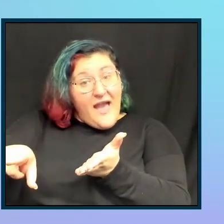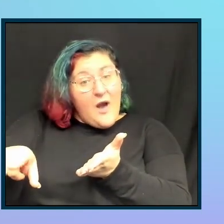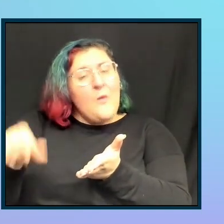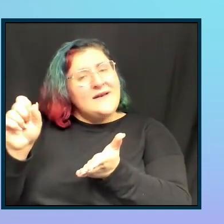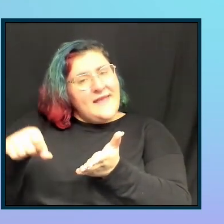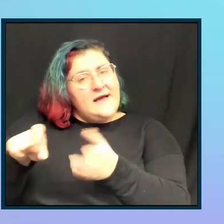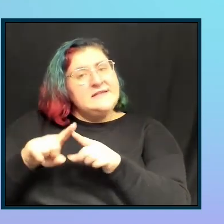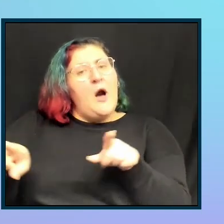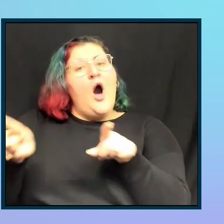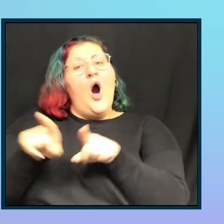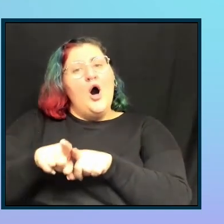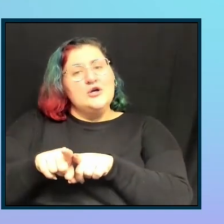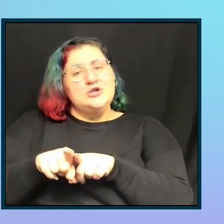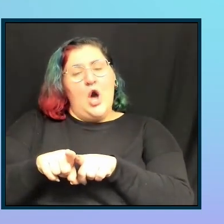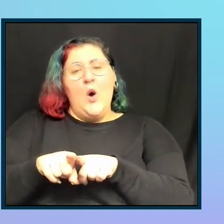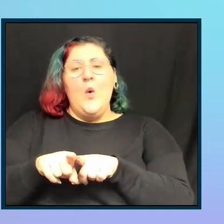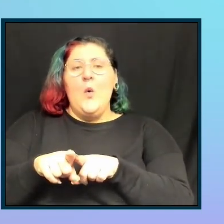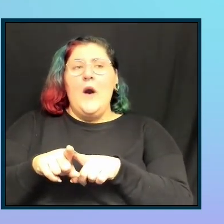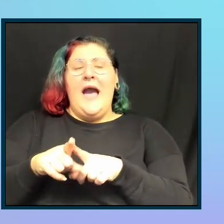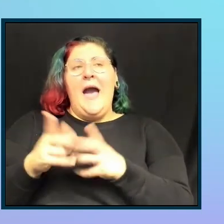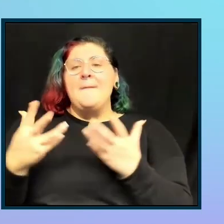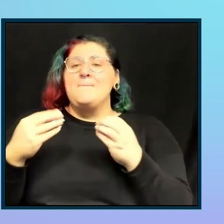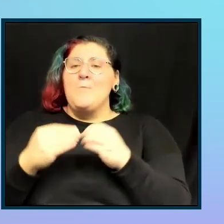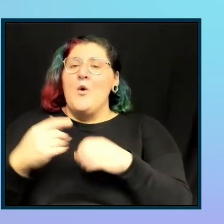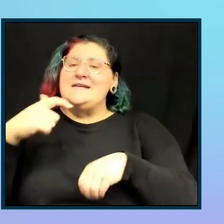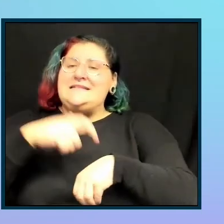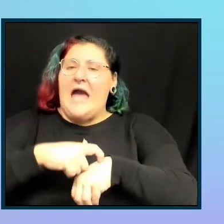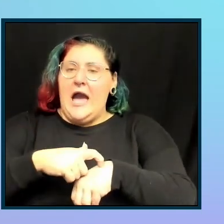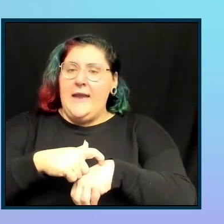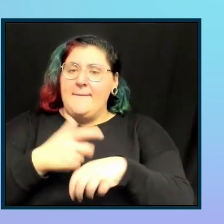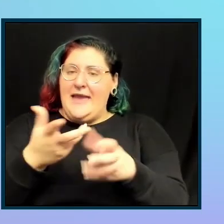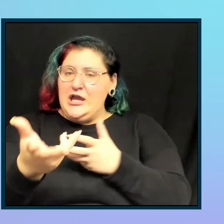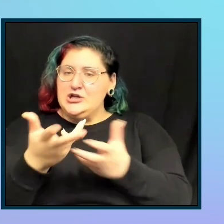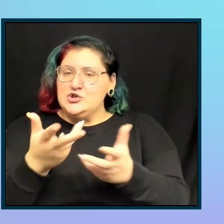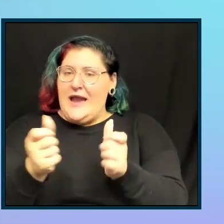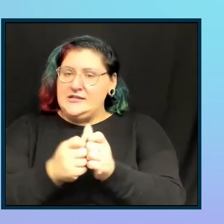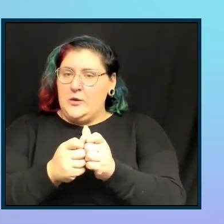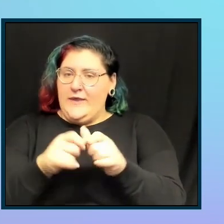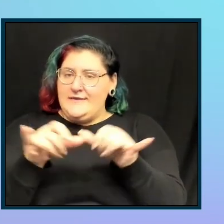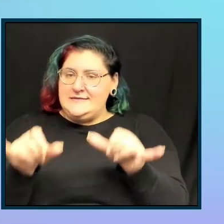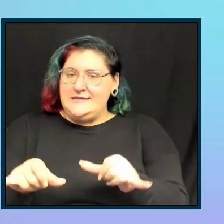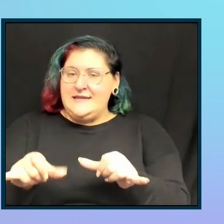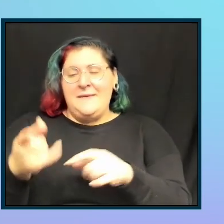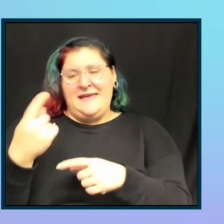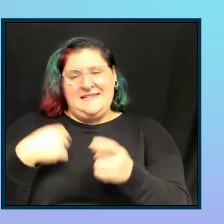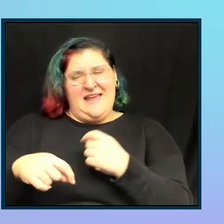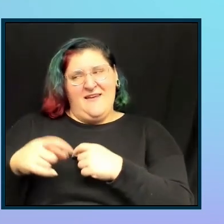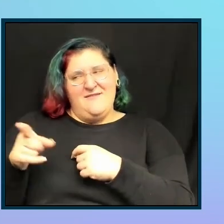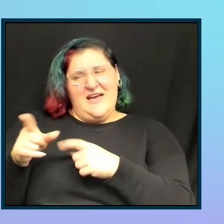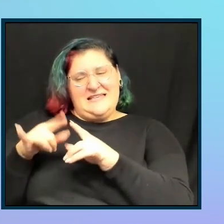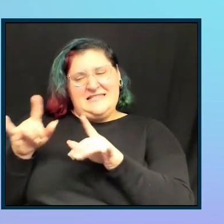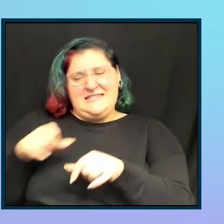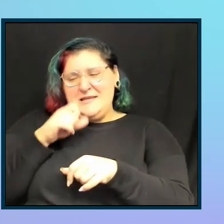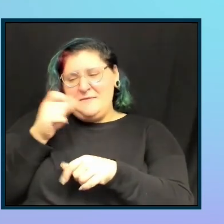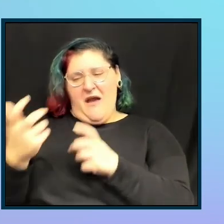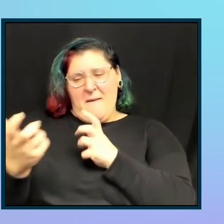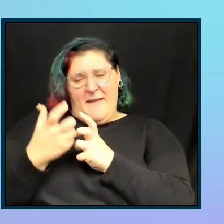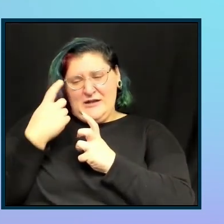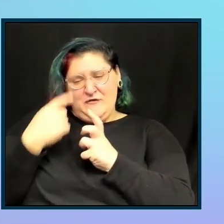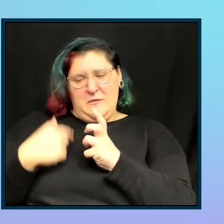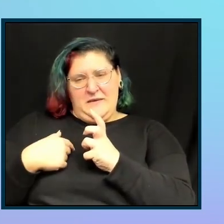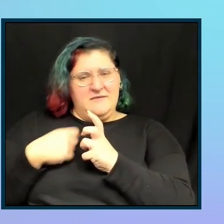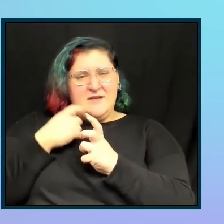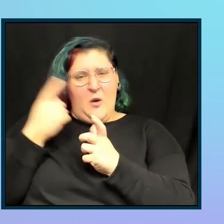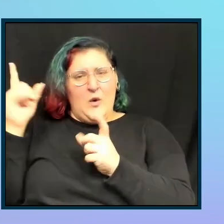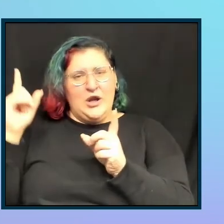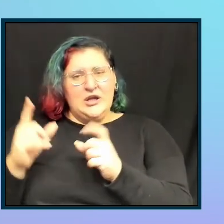energy towards interacting with that system, as opposed to a system that is serving me poorly. The other thing that we as consumers